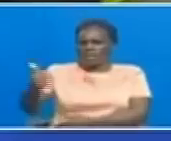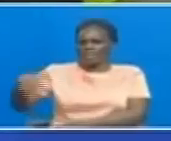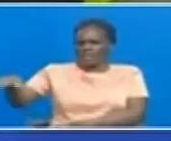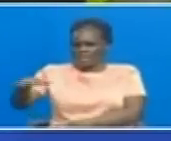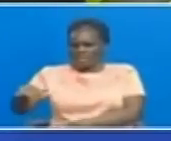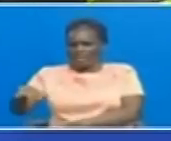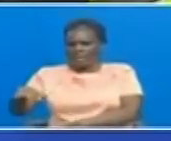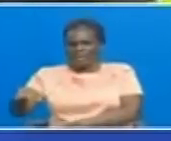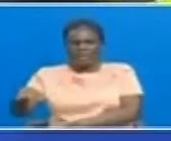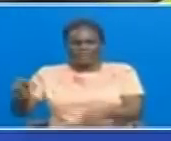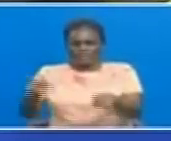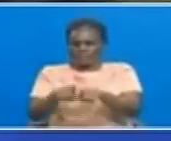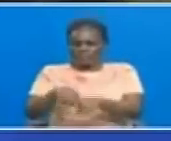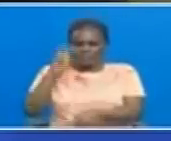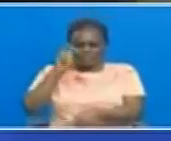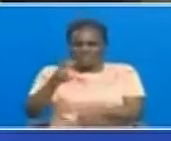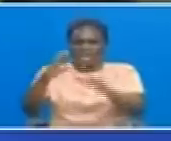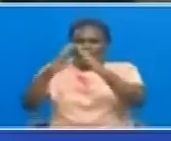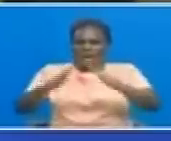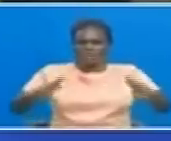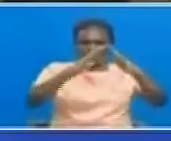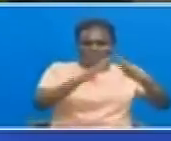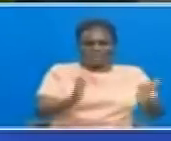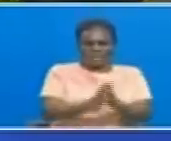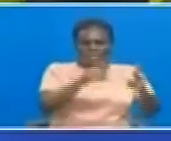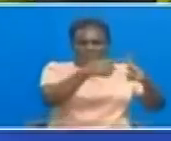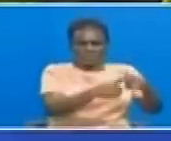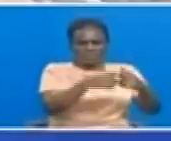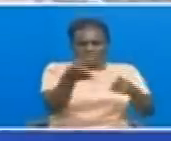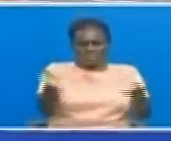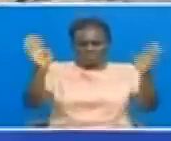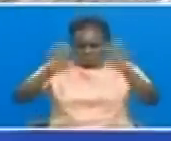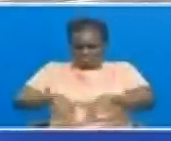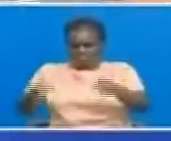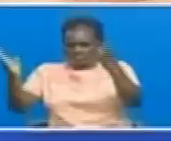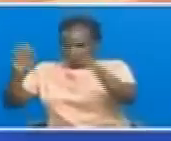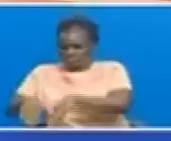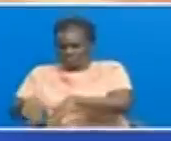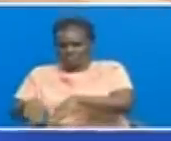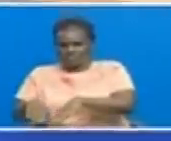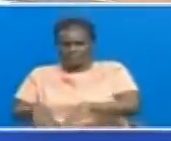Athi River and would have seen residential as well as industrial property demolished.